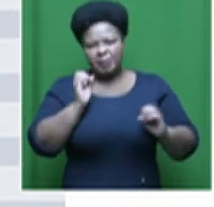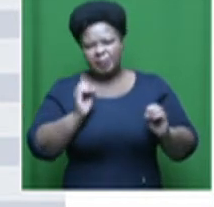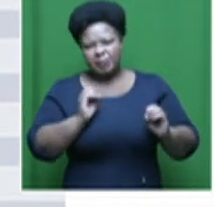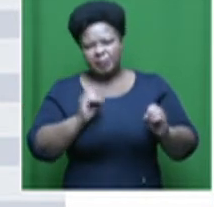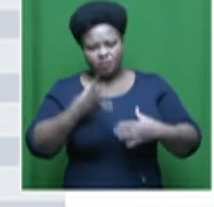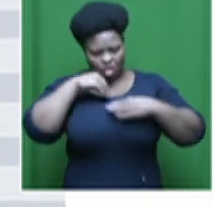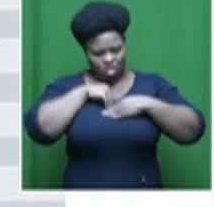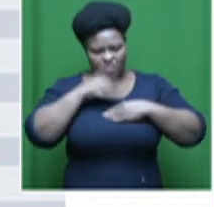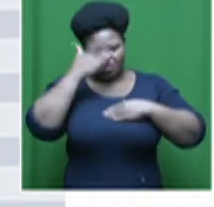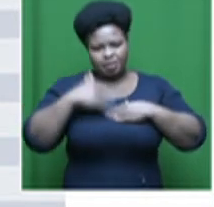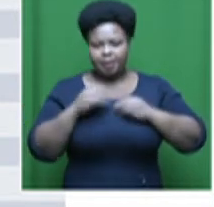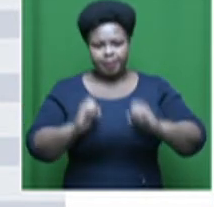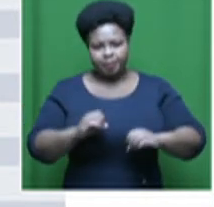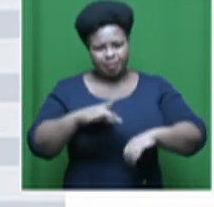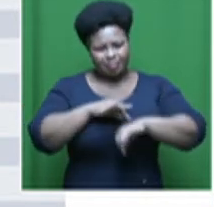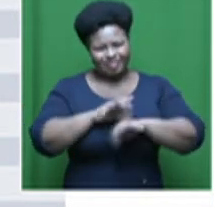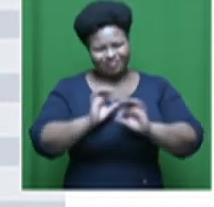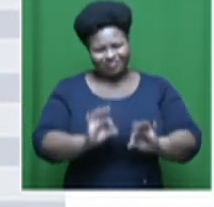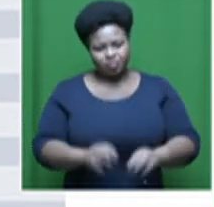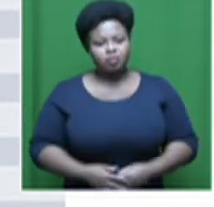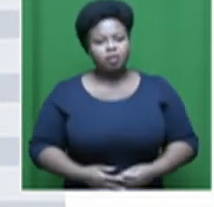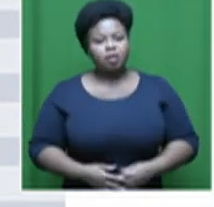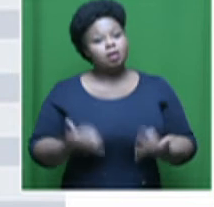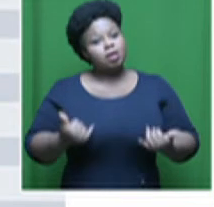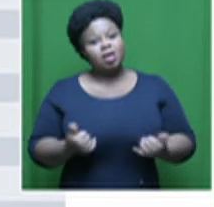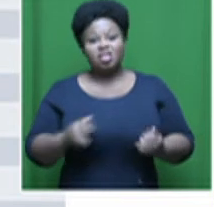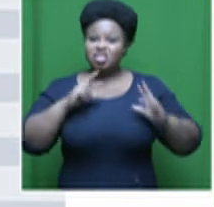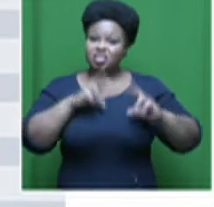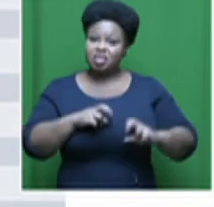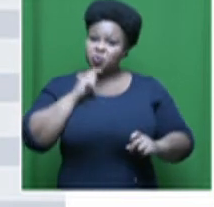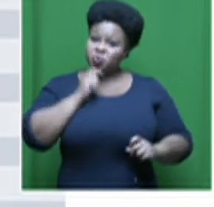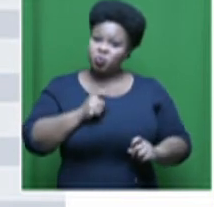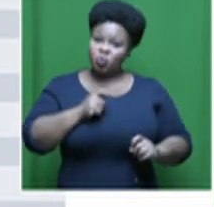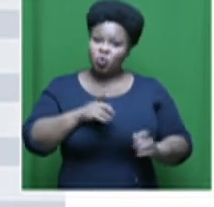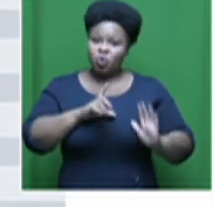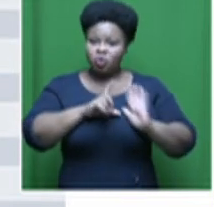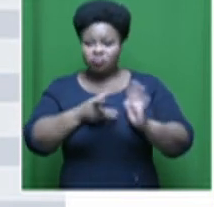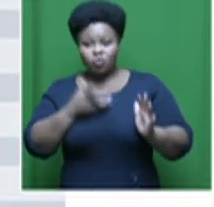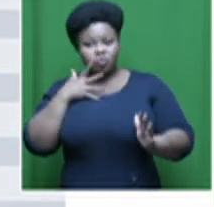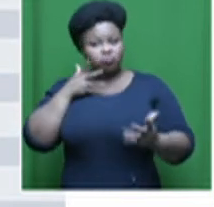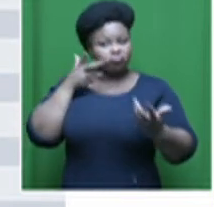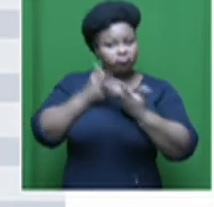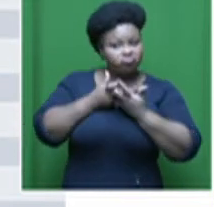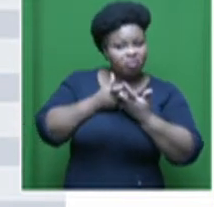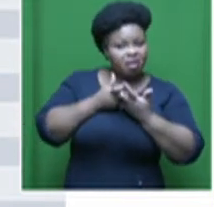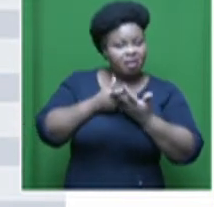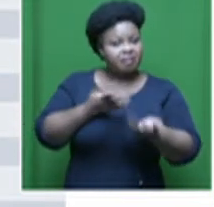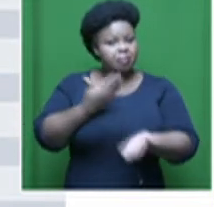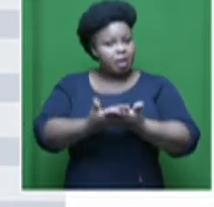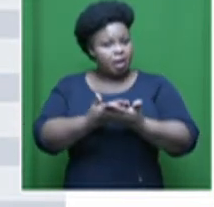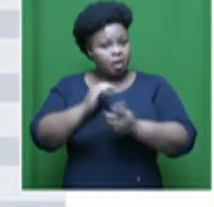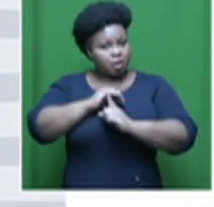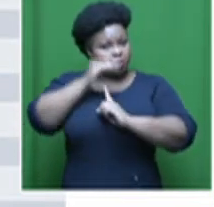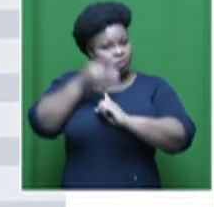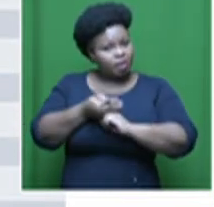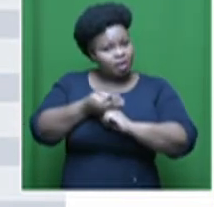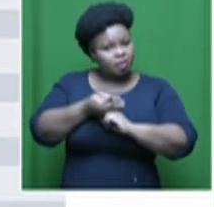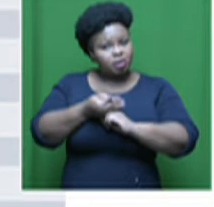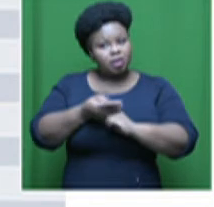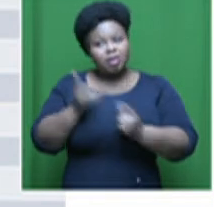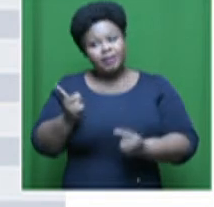underlying comorbidities. Hence, the study was not really designed to determine whether the vaccine would protect against